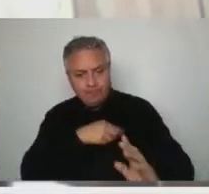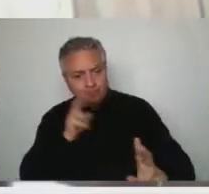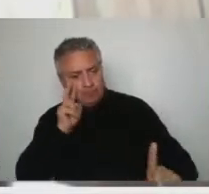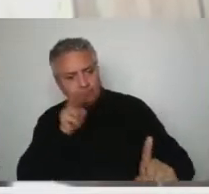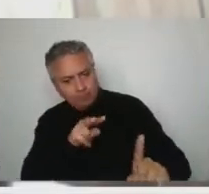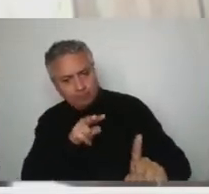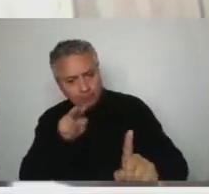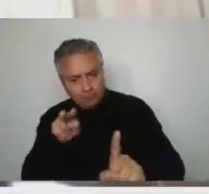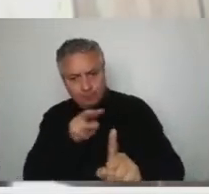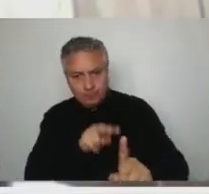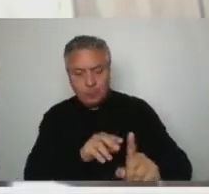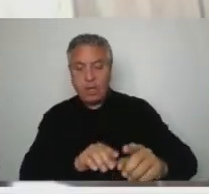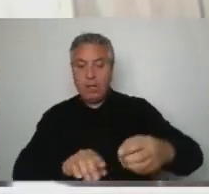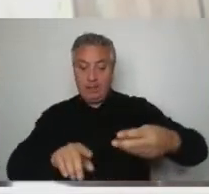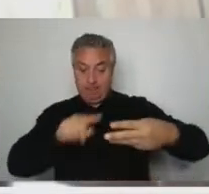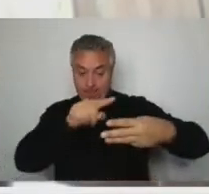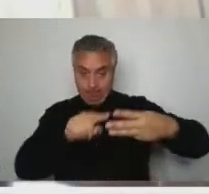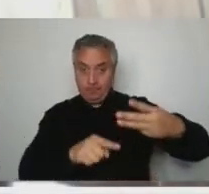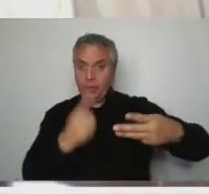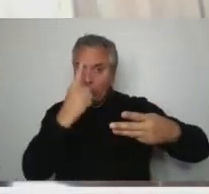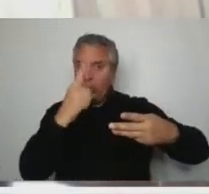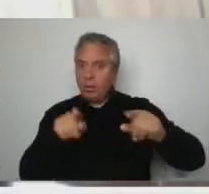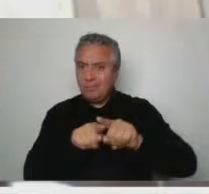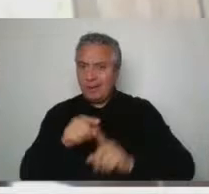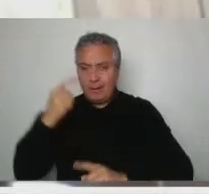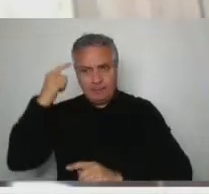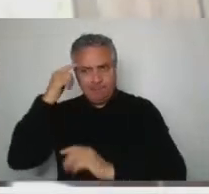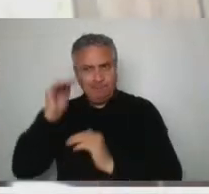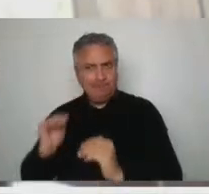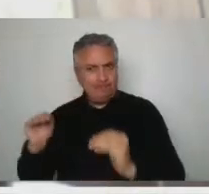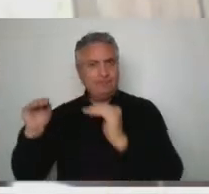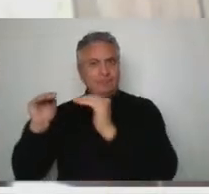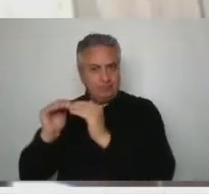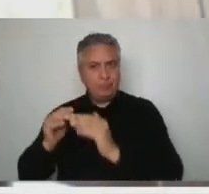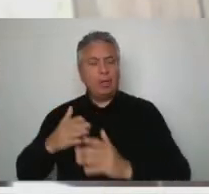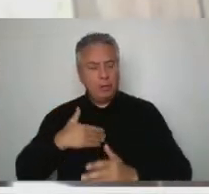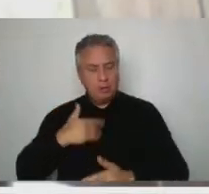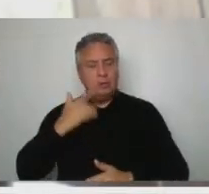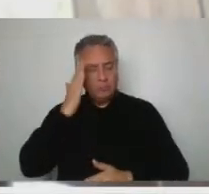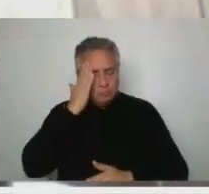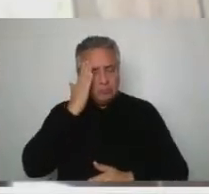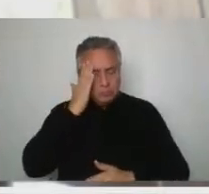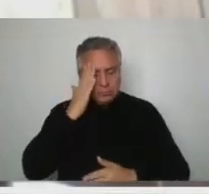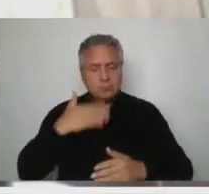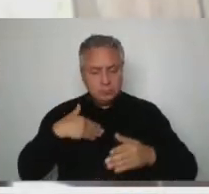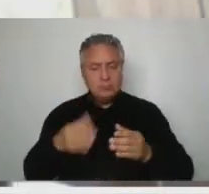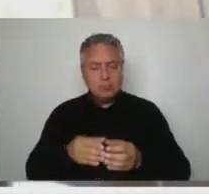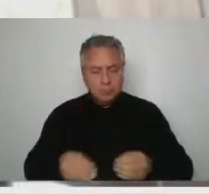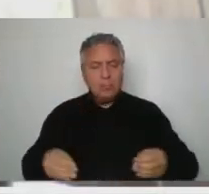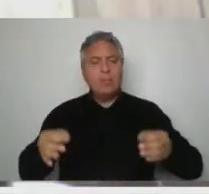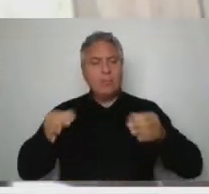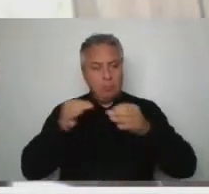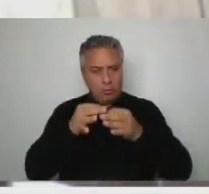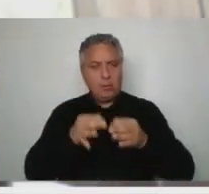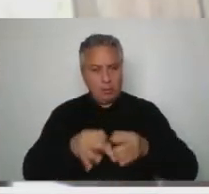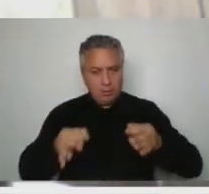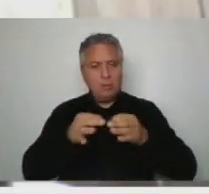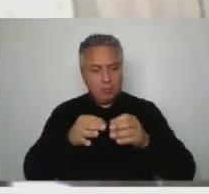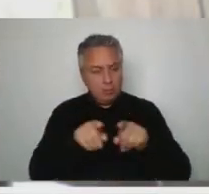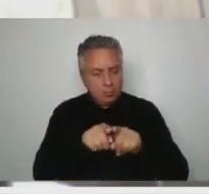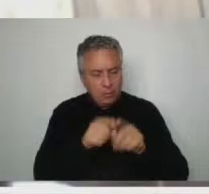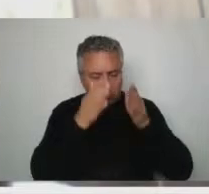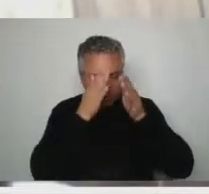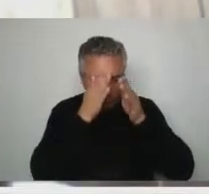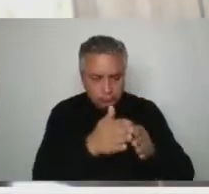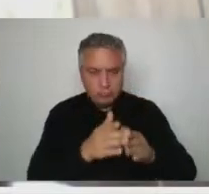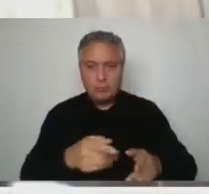them. And one of these is related to this sense of belonging. I think it's very important to meet